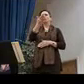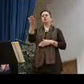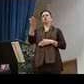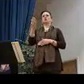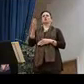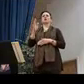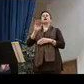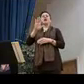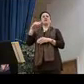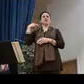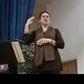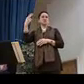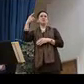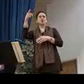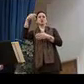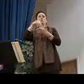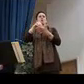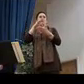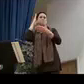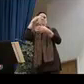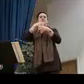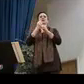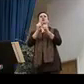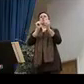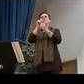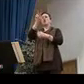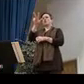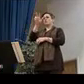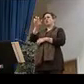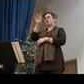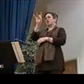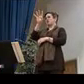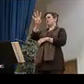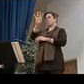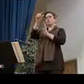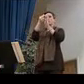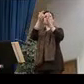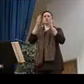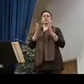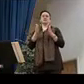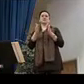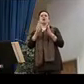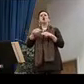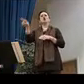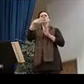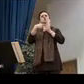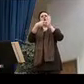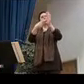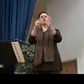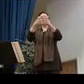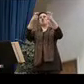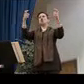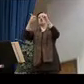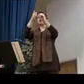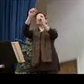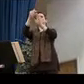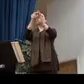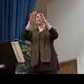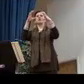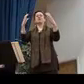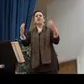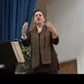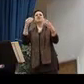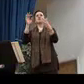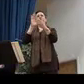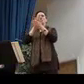With 384 graduates, you represent the largest graduating class in the college's history. That is so